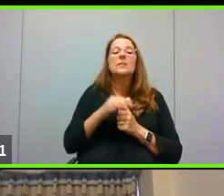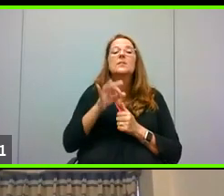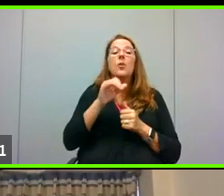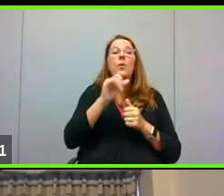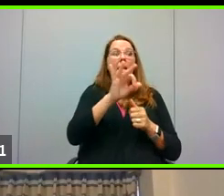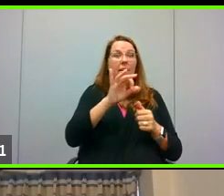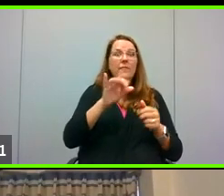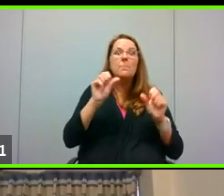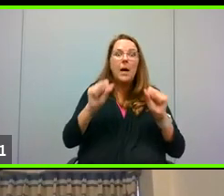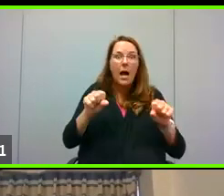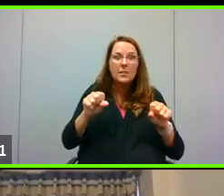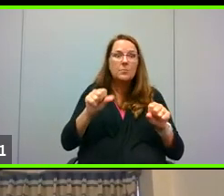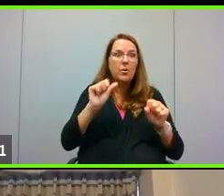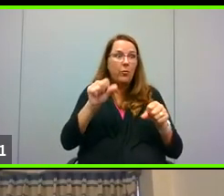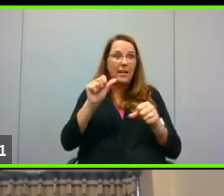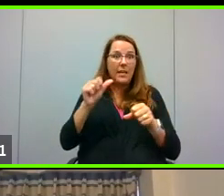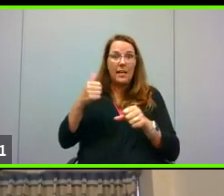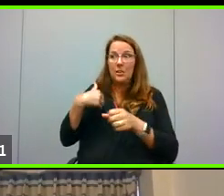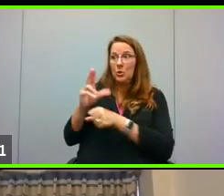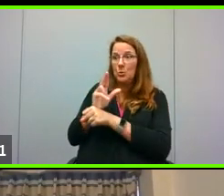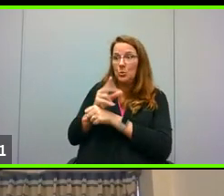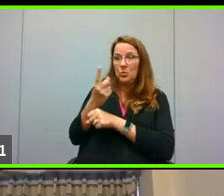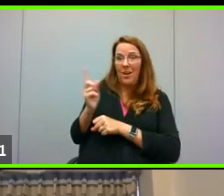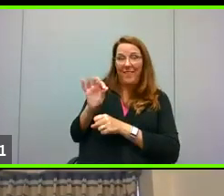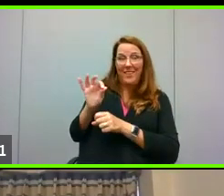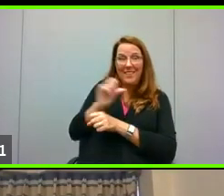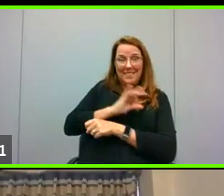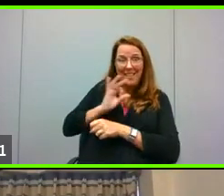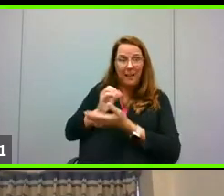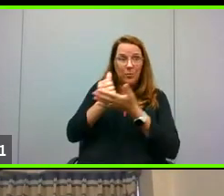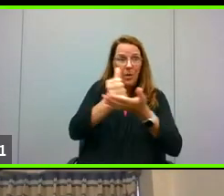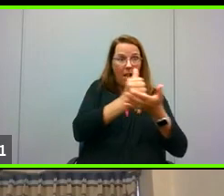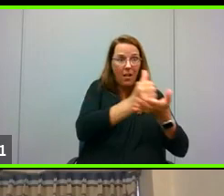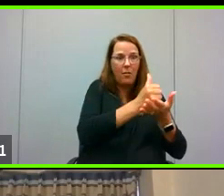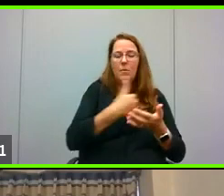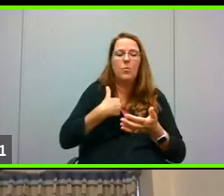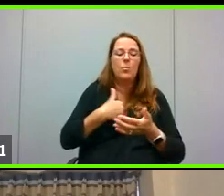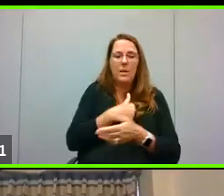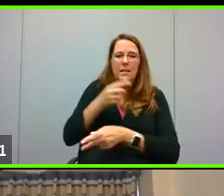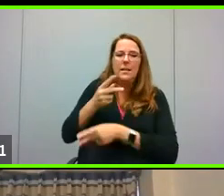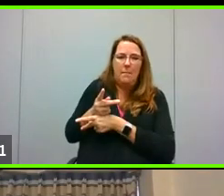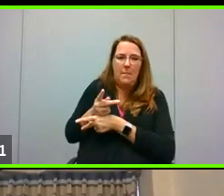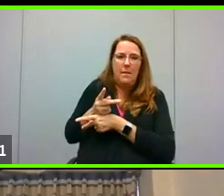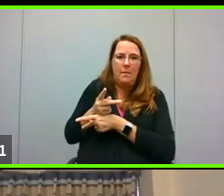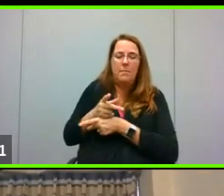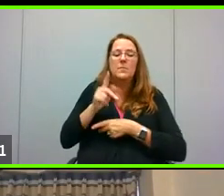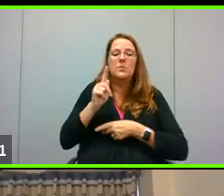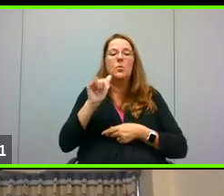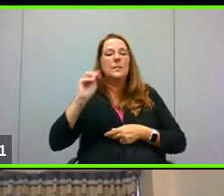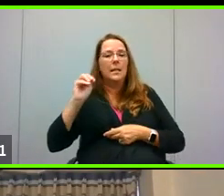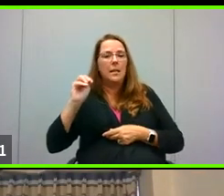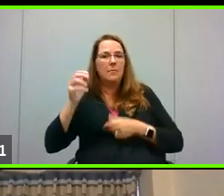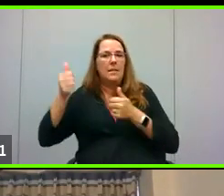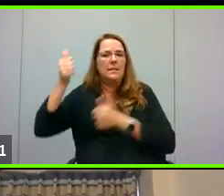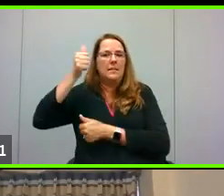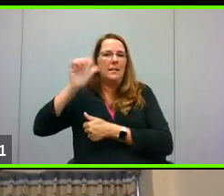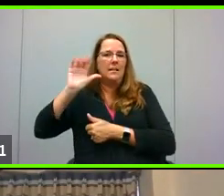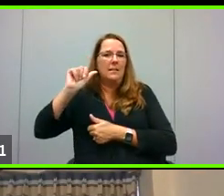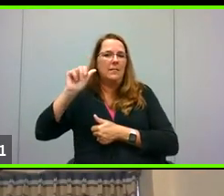to help us in the field program. We did not furlough that staff as well. So Tim and the executive cabinet did as much as they could